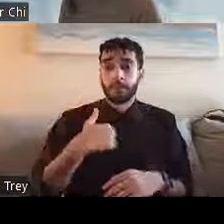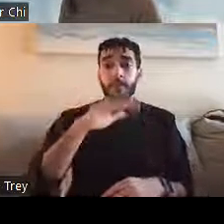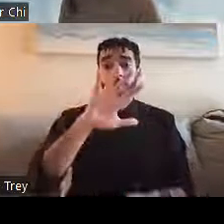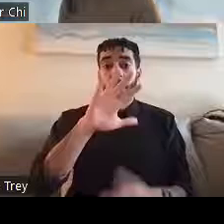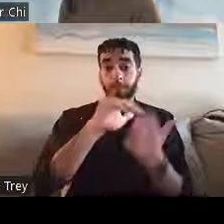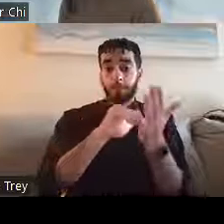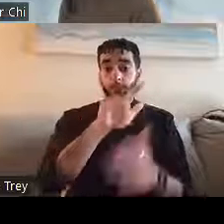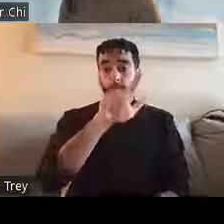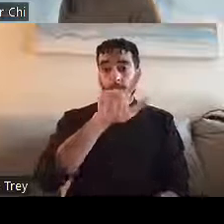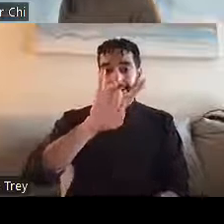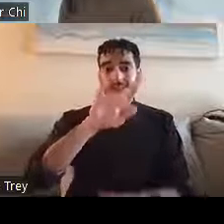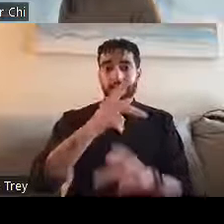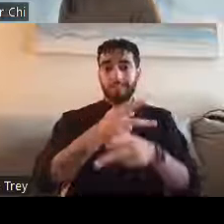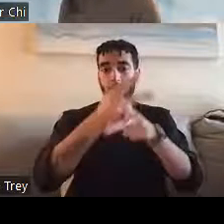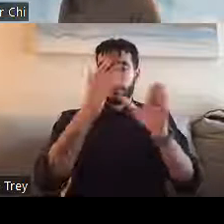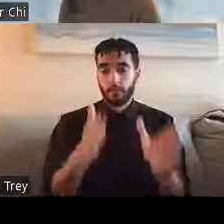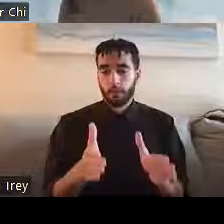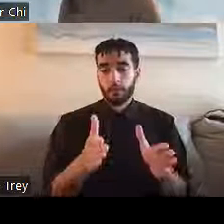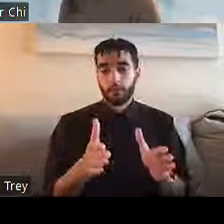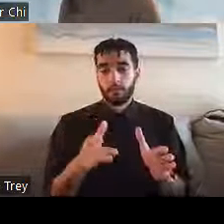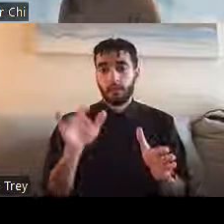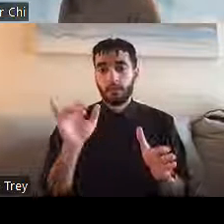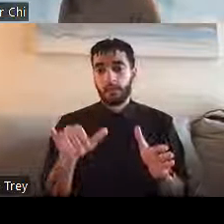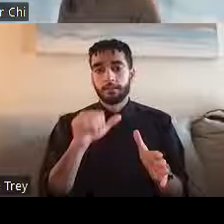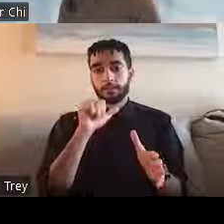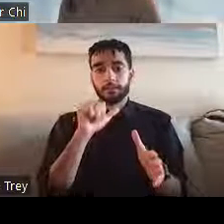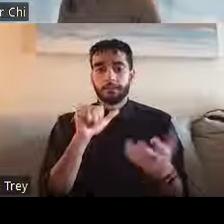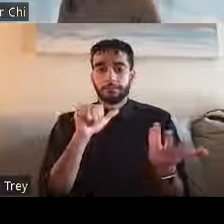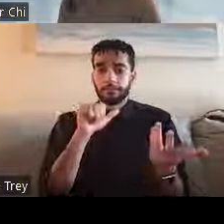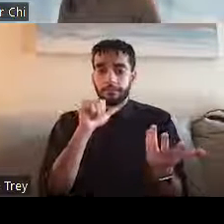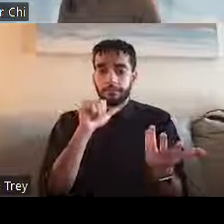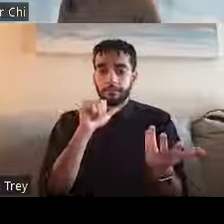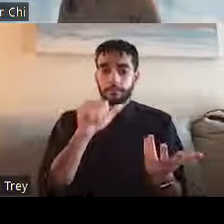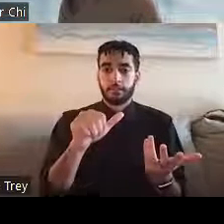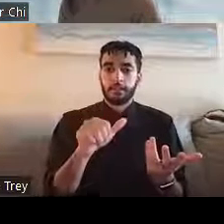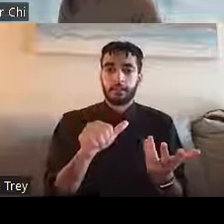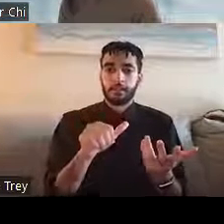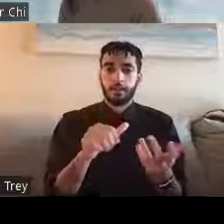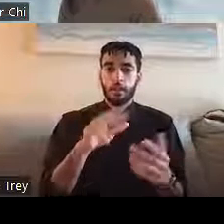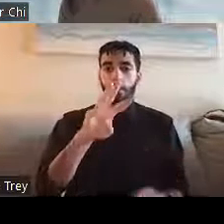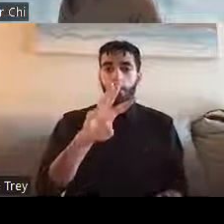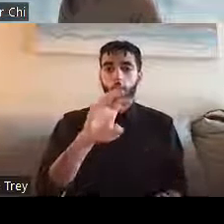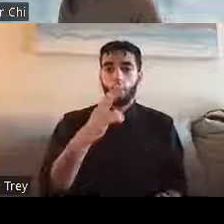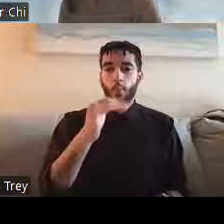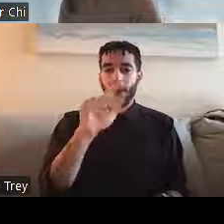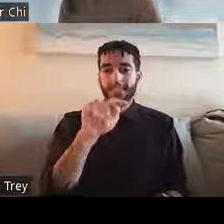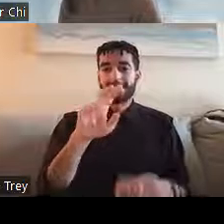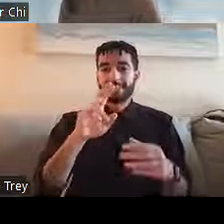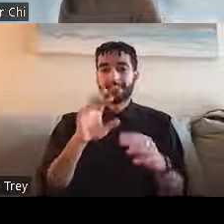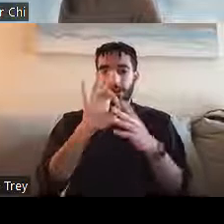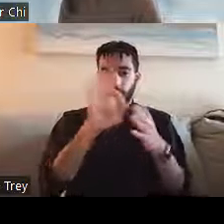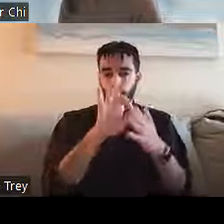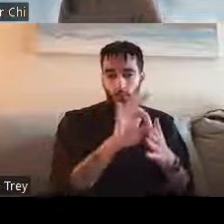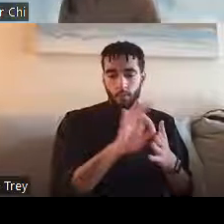caregivers, and that was the unweighted count. Once I adjusted the number with the CDC weight, the new number of caregivers